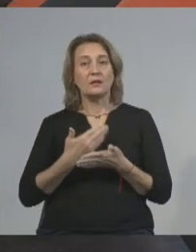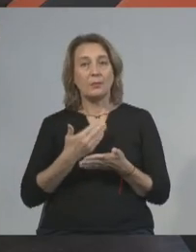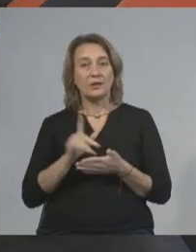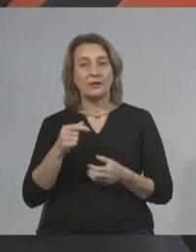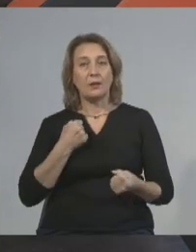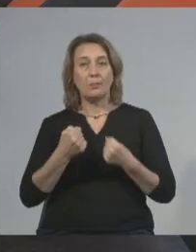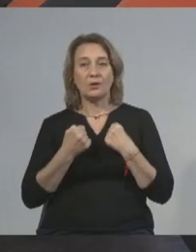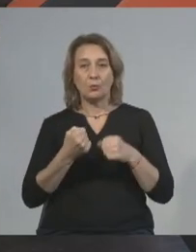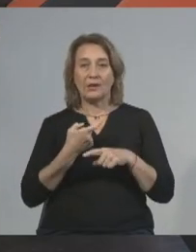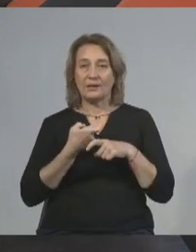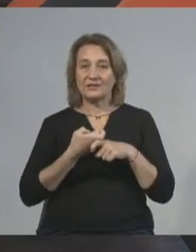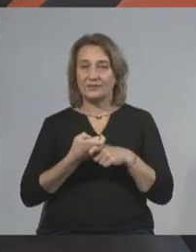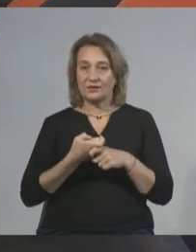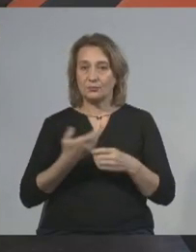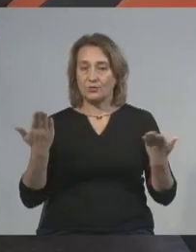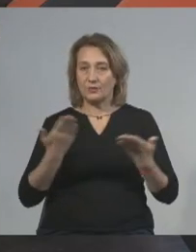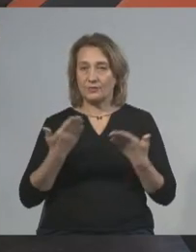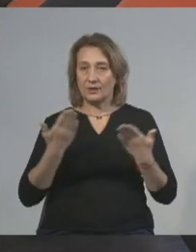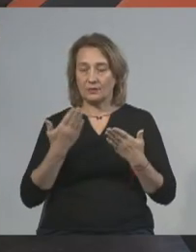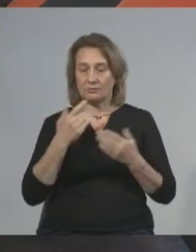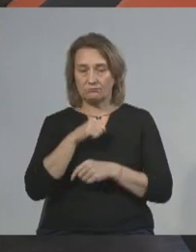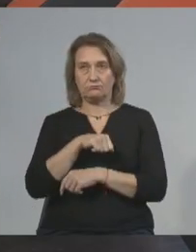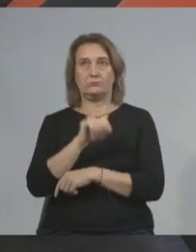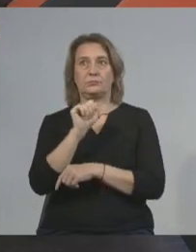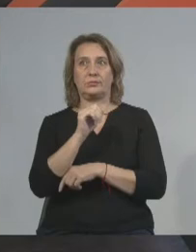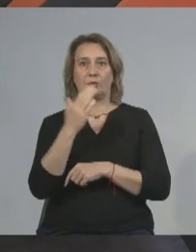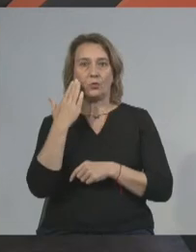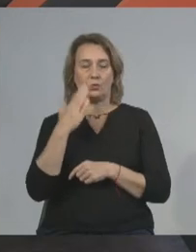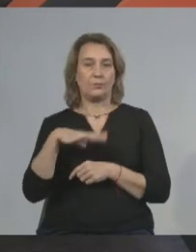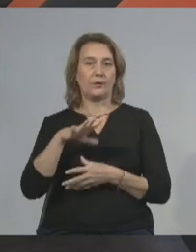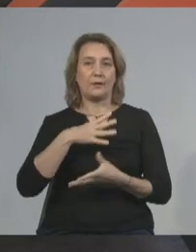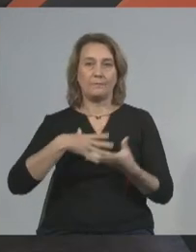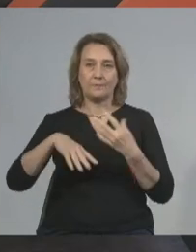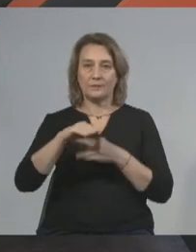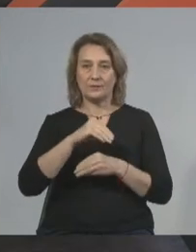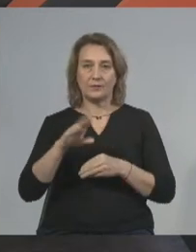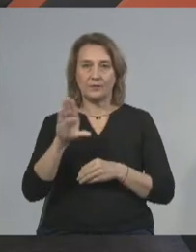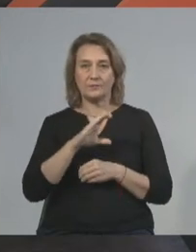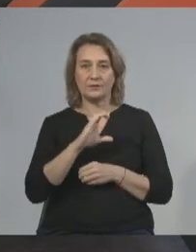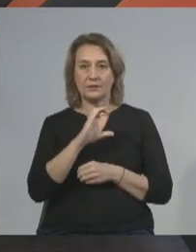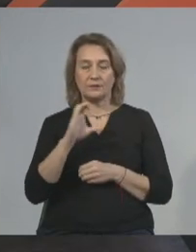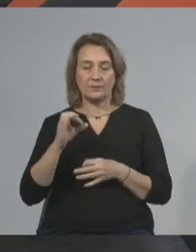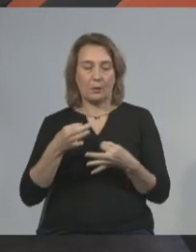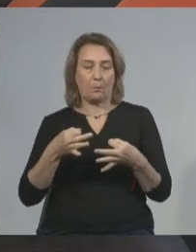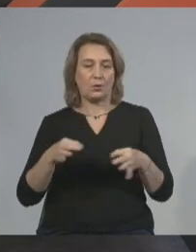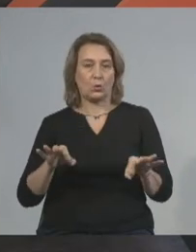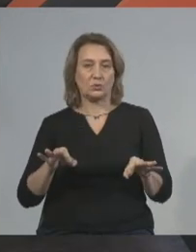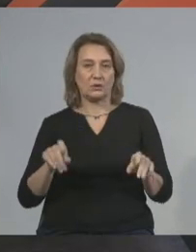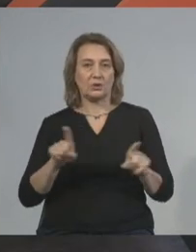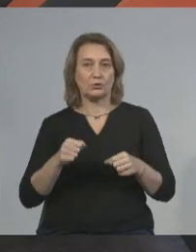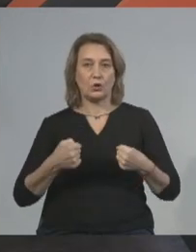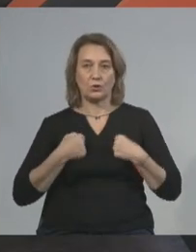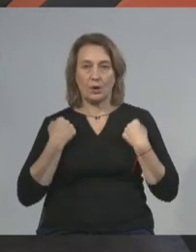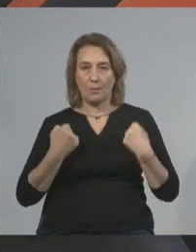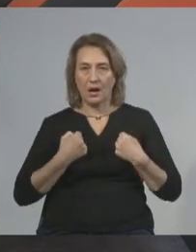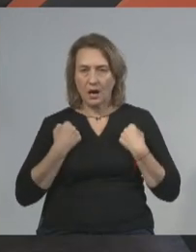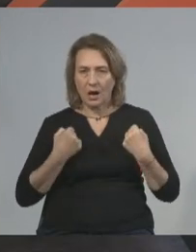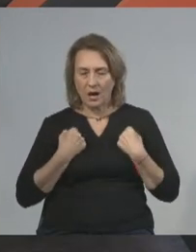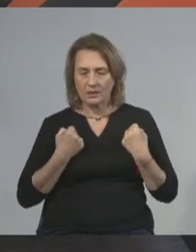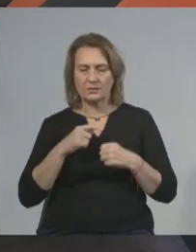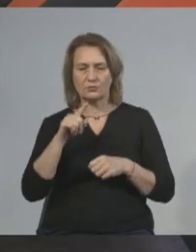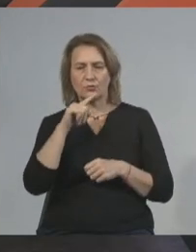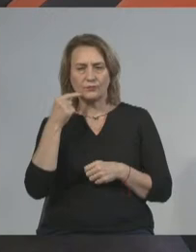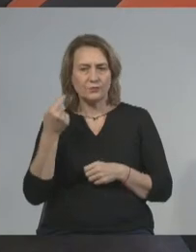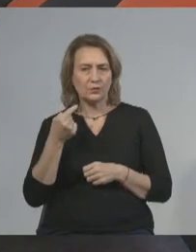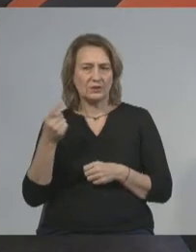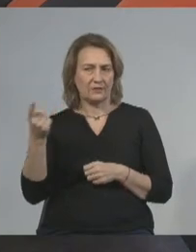belarus again there is this topic with fascism which raises its head all over